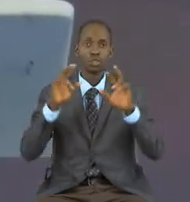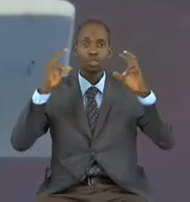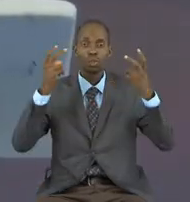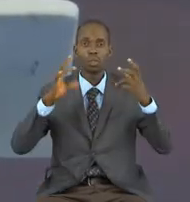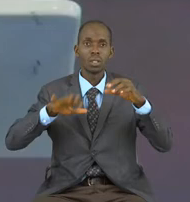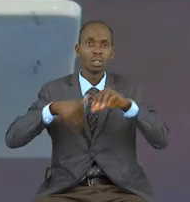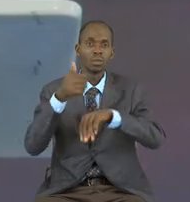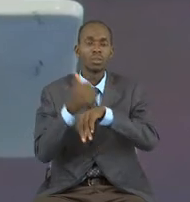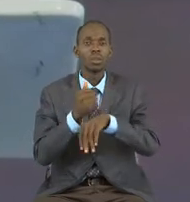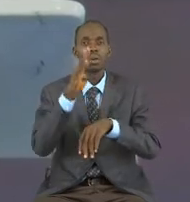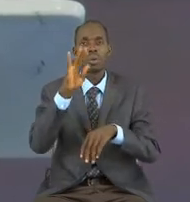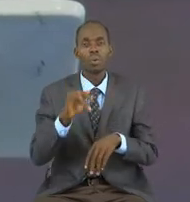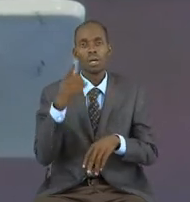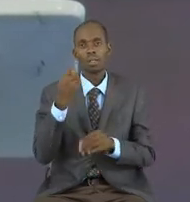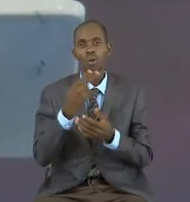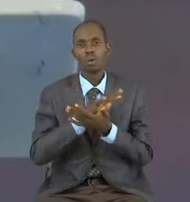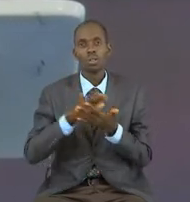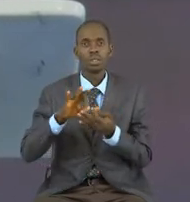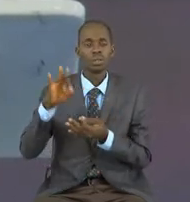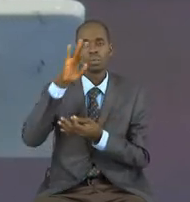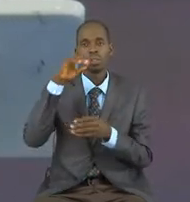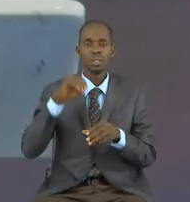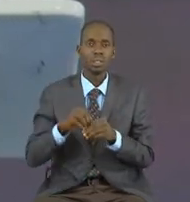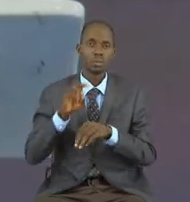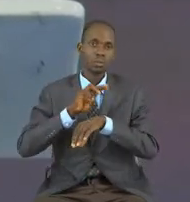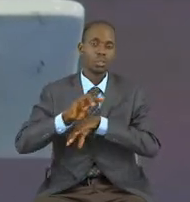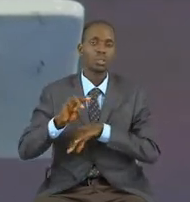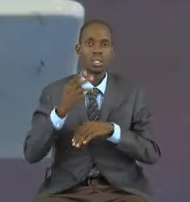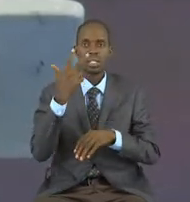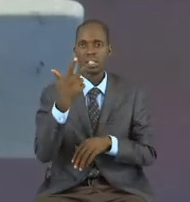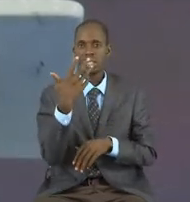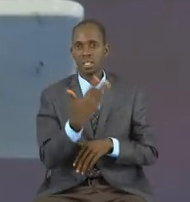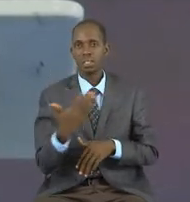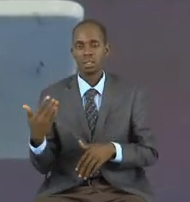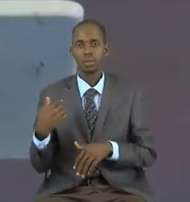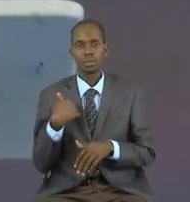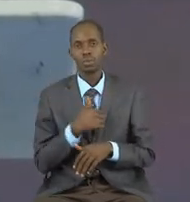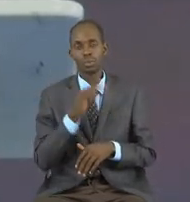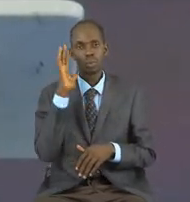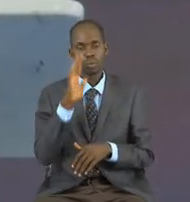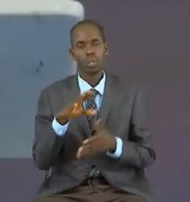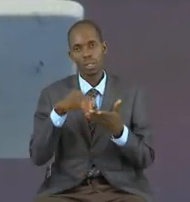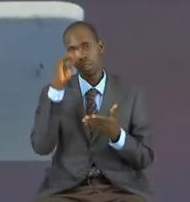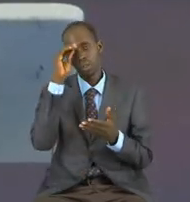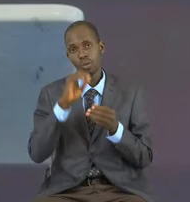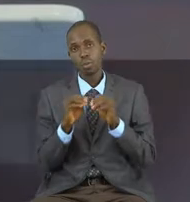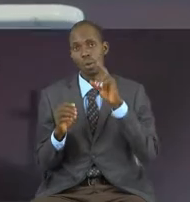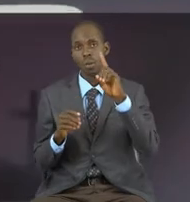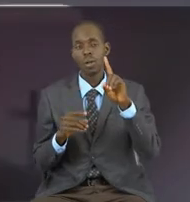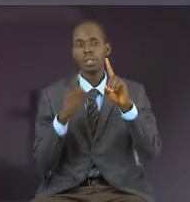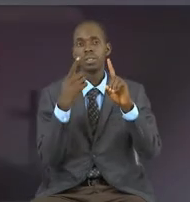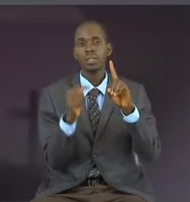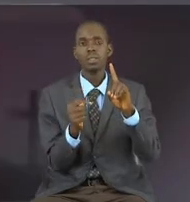the Holy Spirit in ministry, three things we're looking at. Number one, the promised